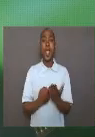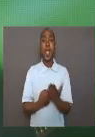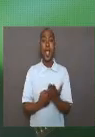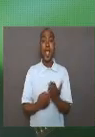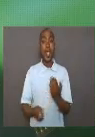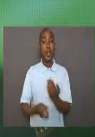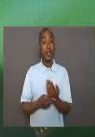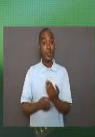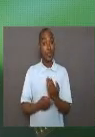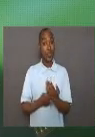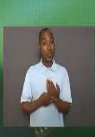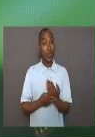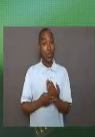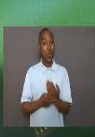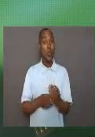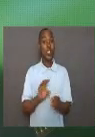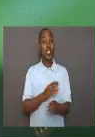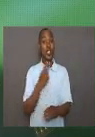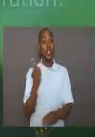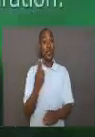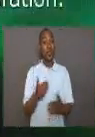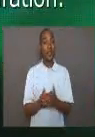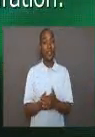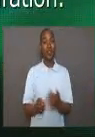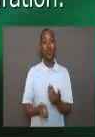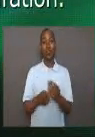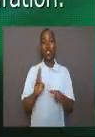it is required by the cell.